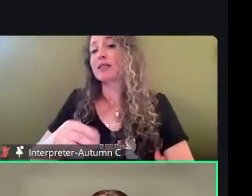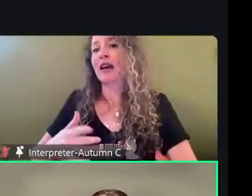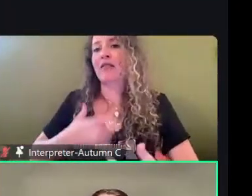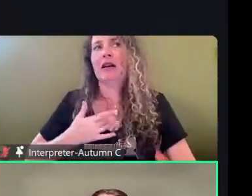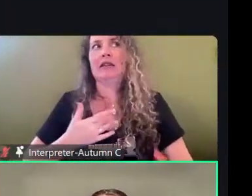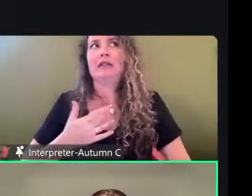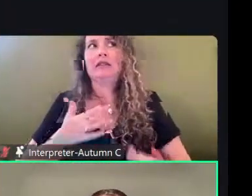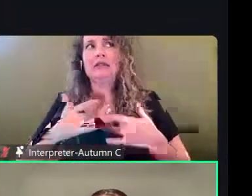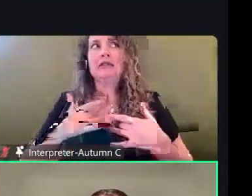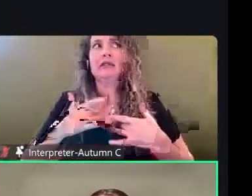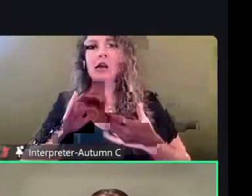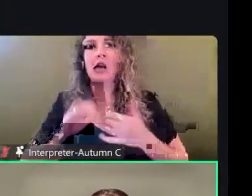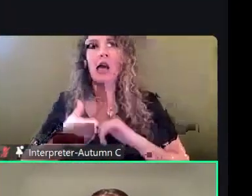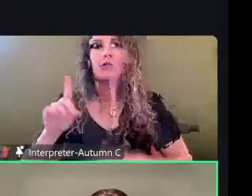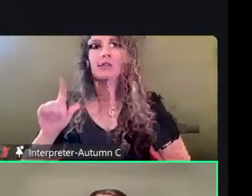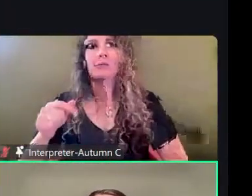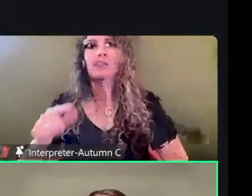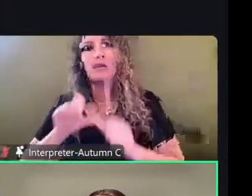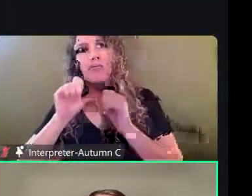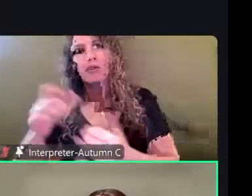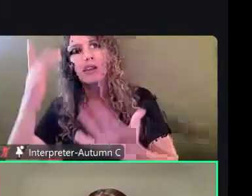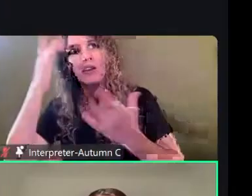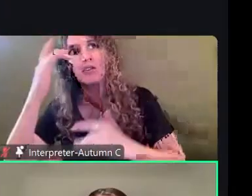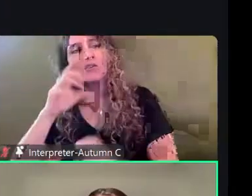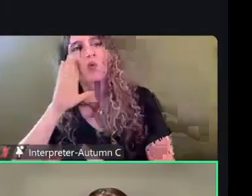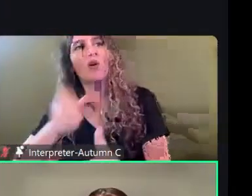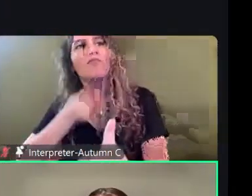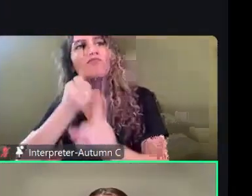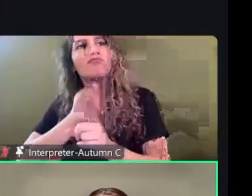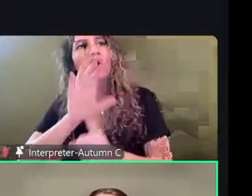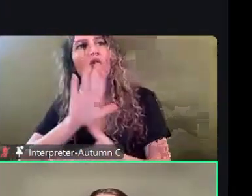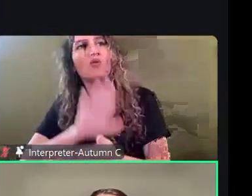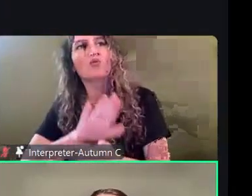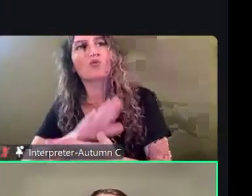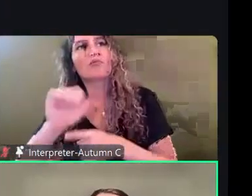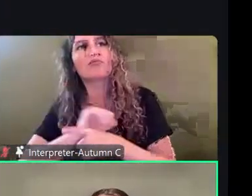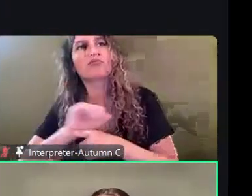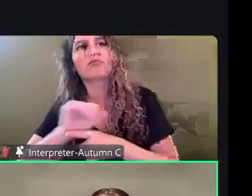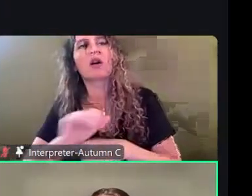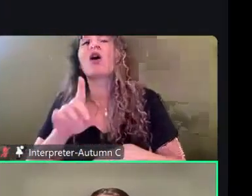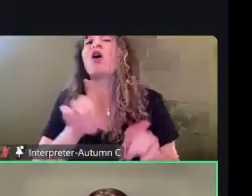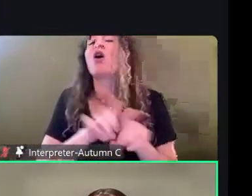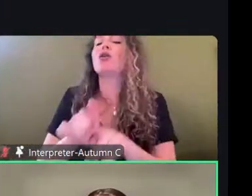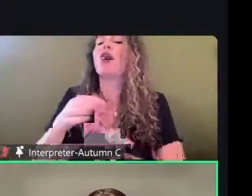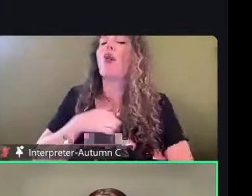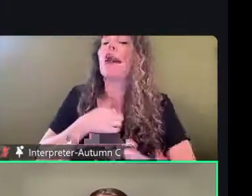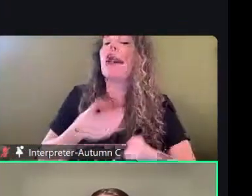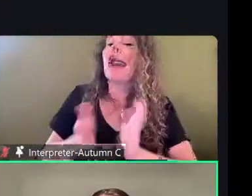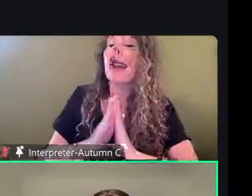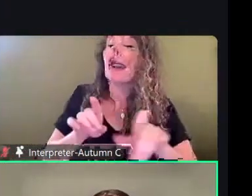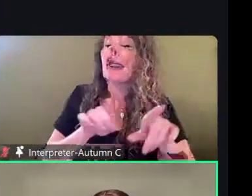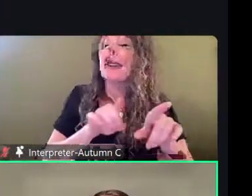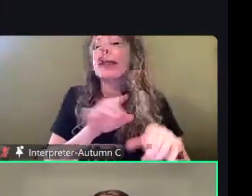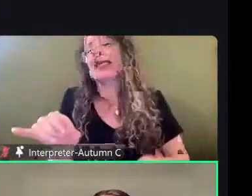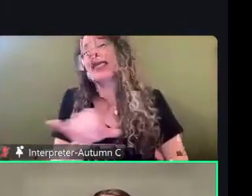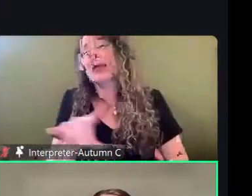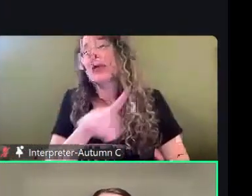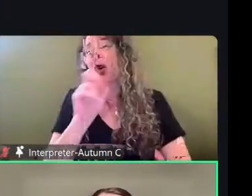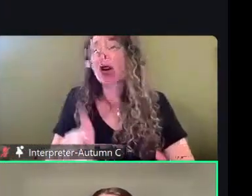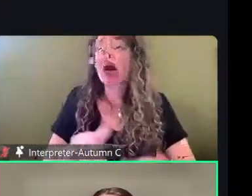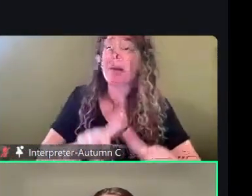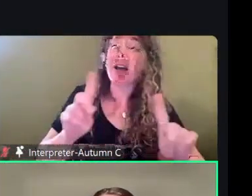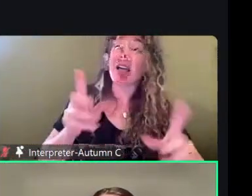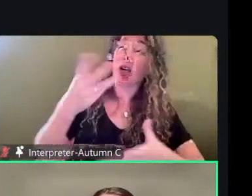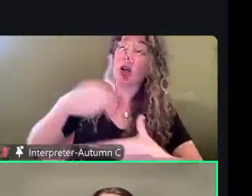worried about how their disability and chronic illness would impact their school and training. We also asked a similar question, but including